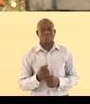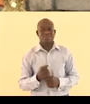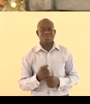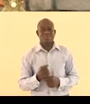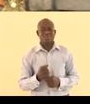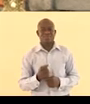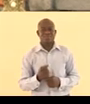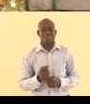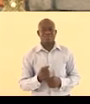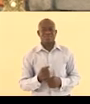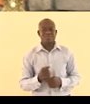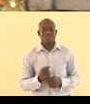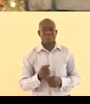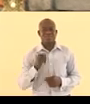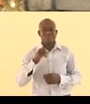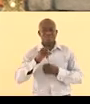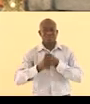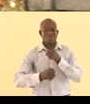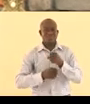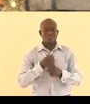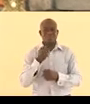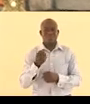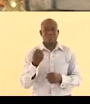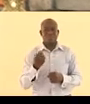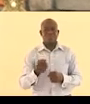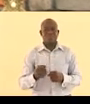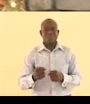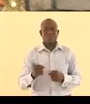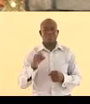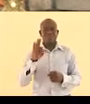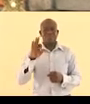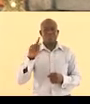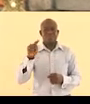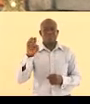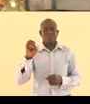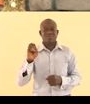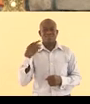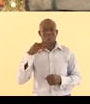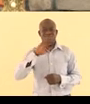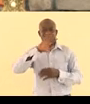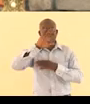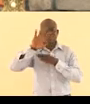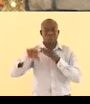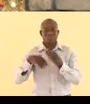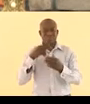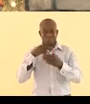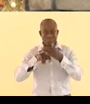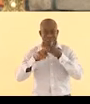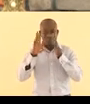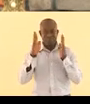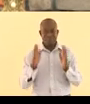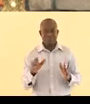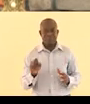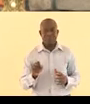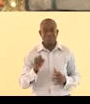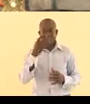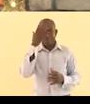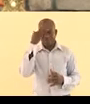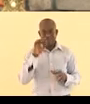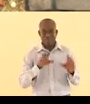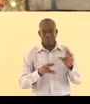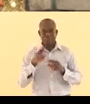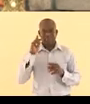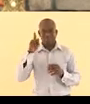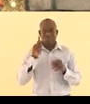Nazareth again. He suffered the fate of all prophets. But why did his